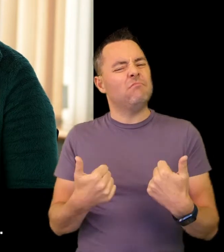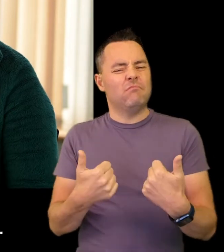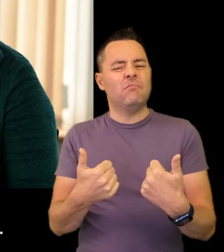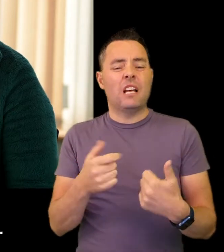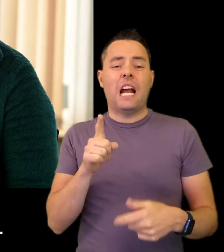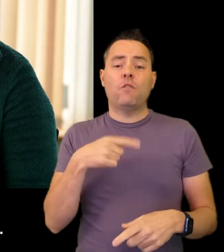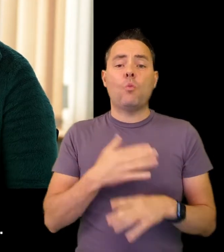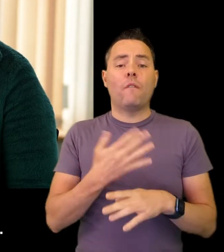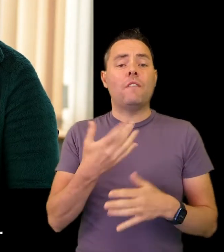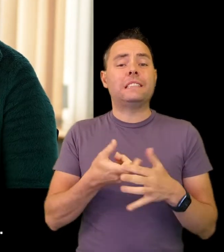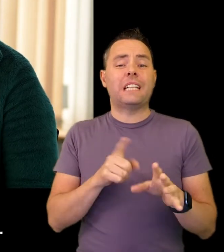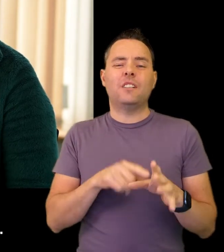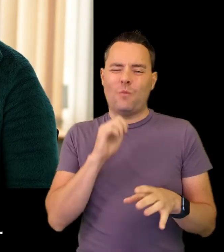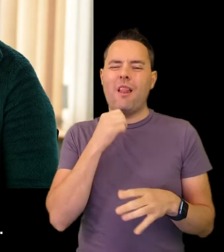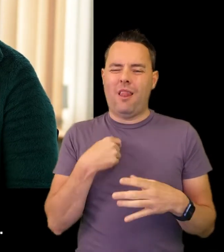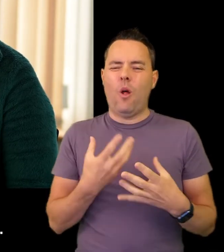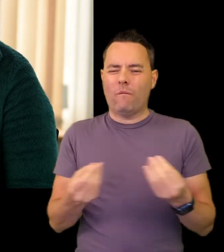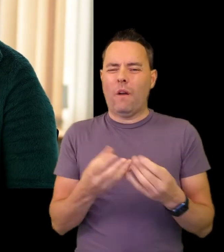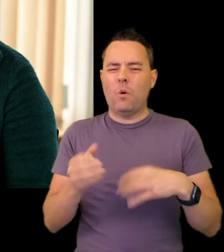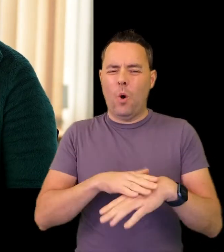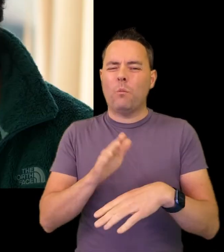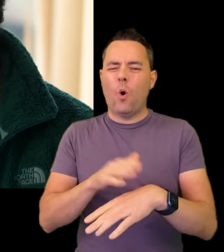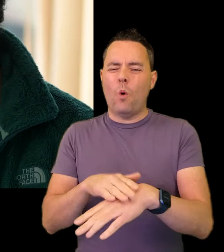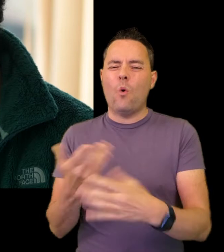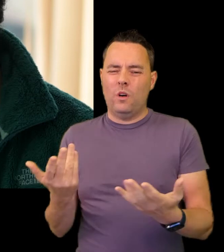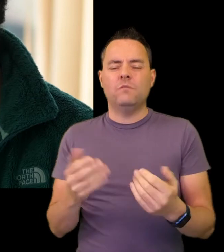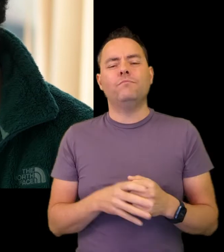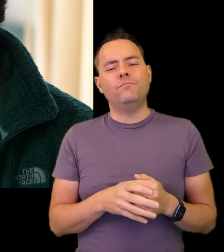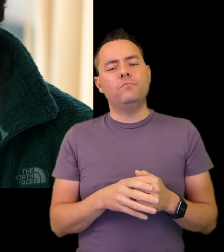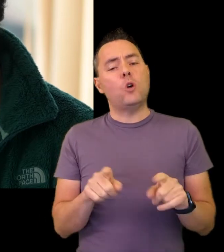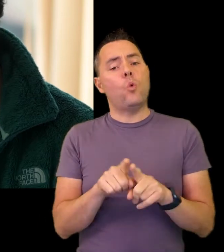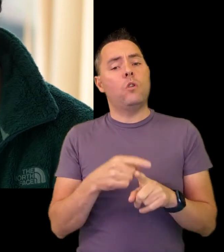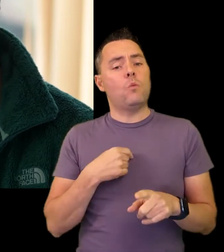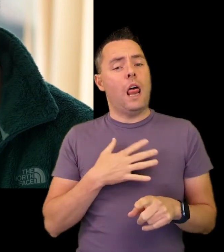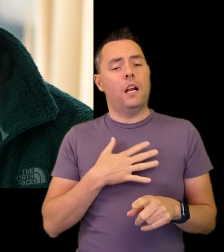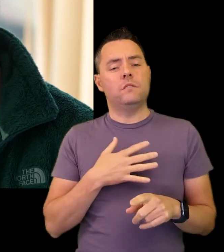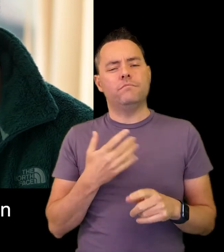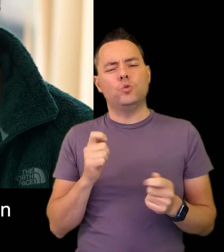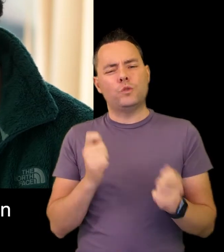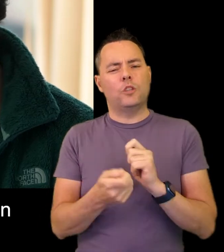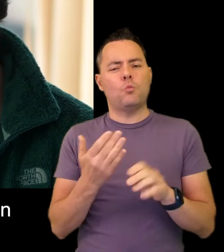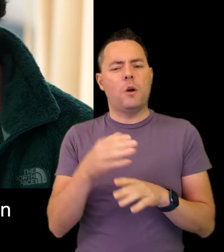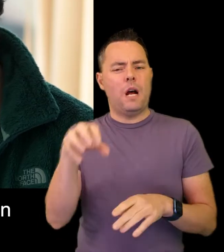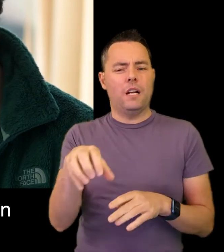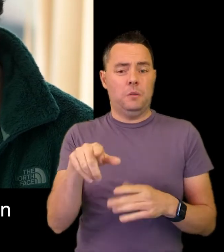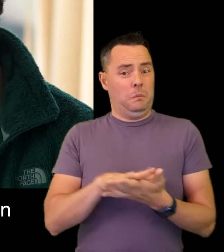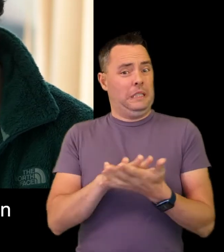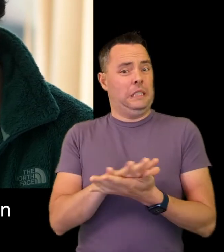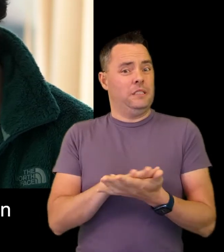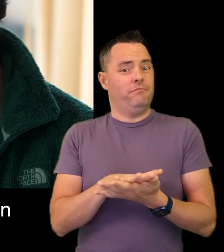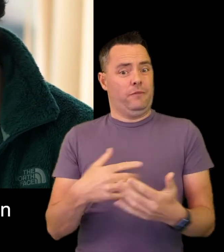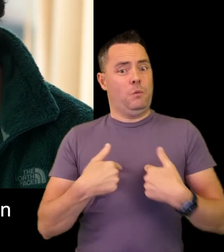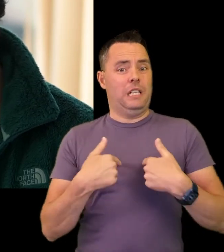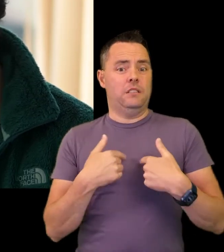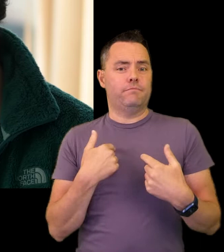I'm well. If I work 5, you're going to find I'm off sick very soon. I would like to see changes in the workplace